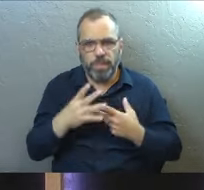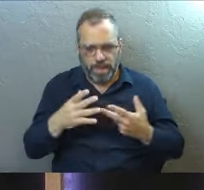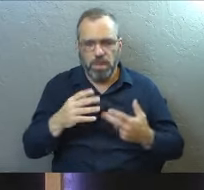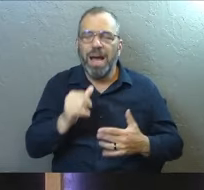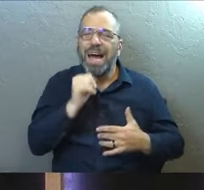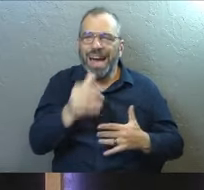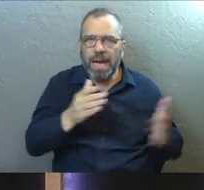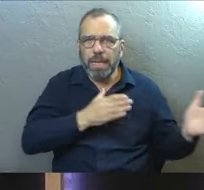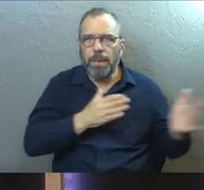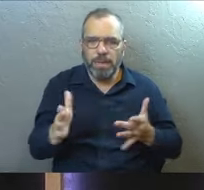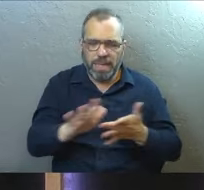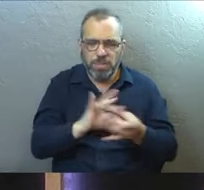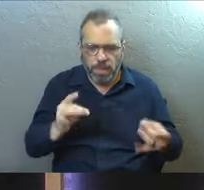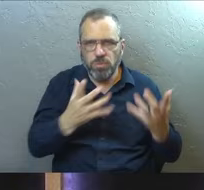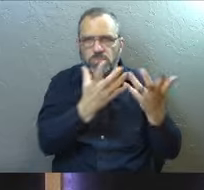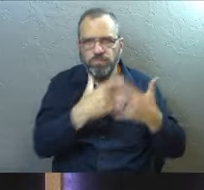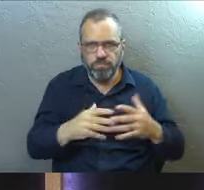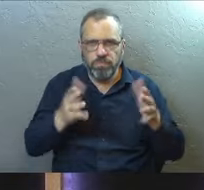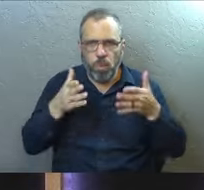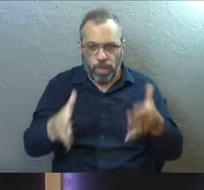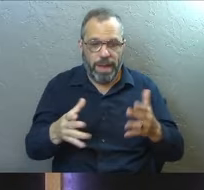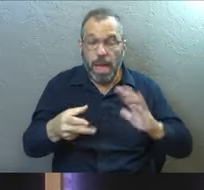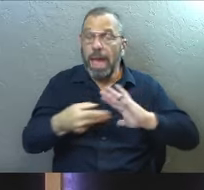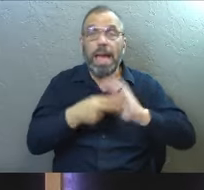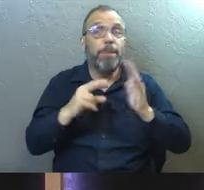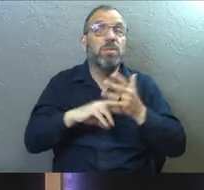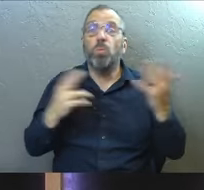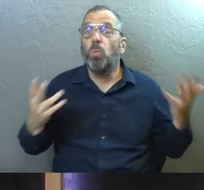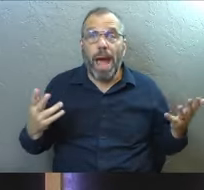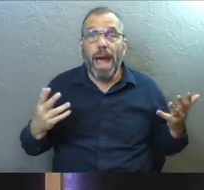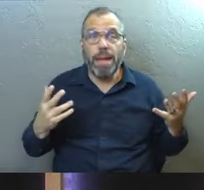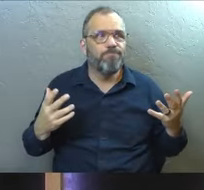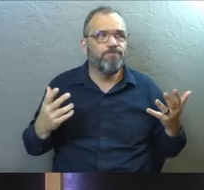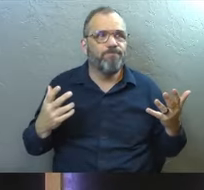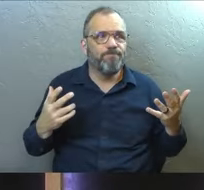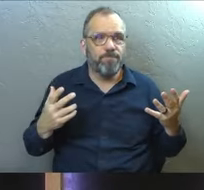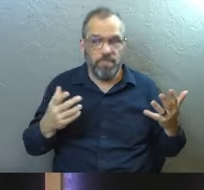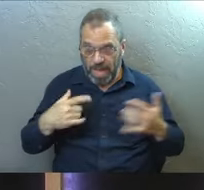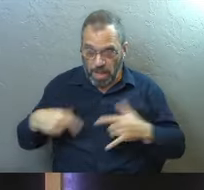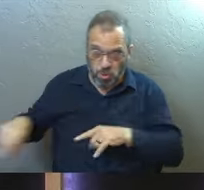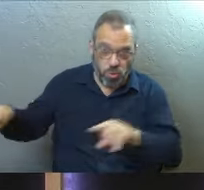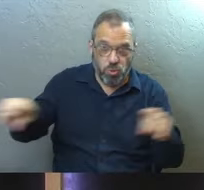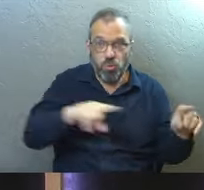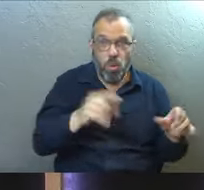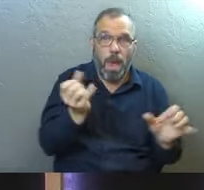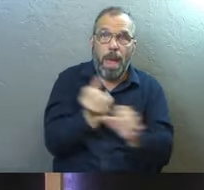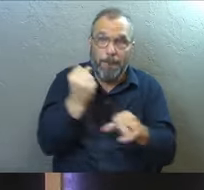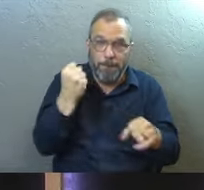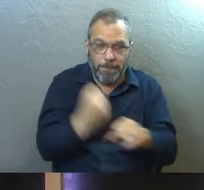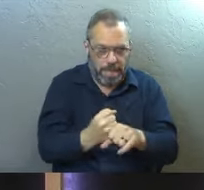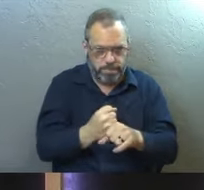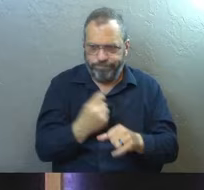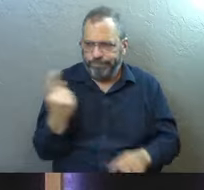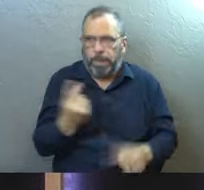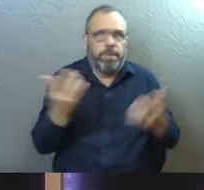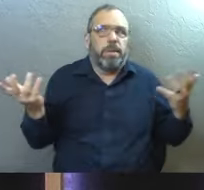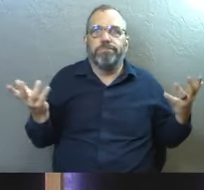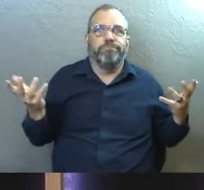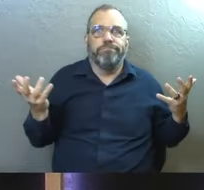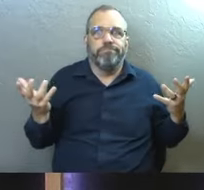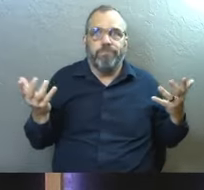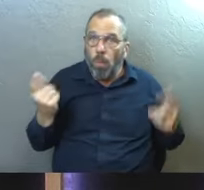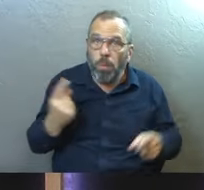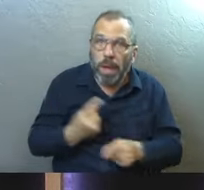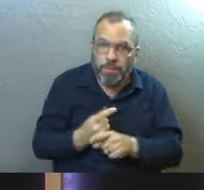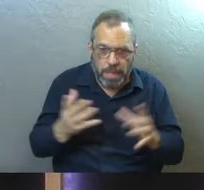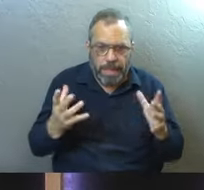okay? Unintentional spiritual formation. And all that boils down to is that all of us are being formed into something,